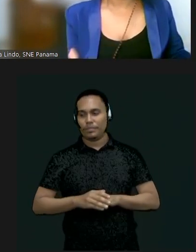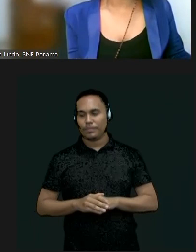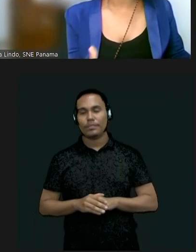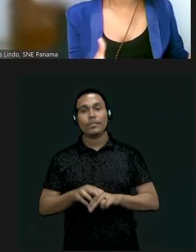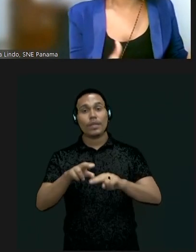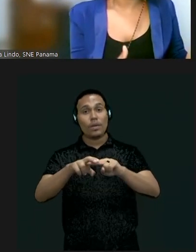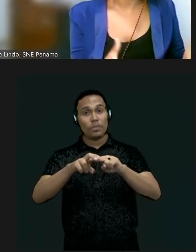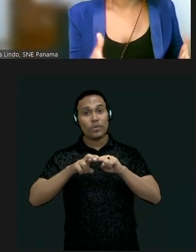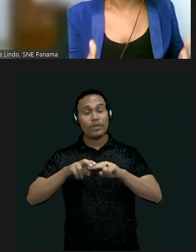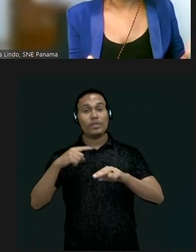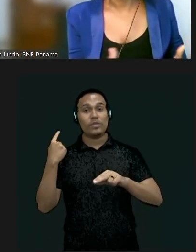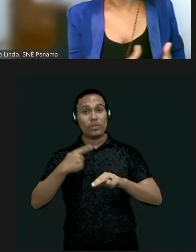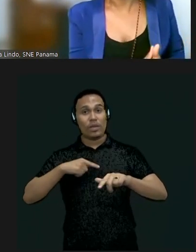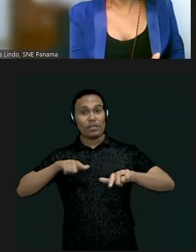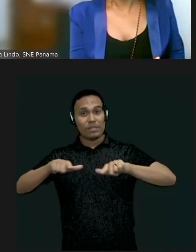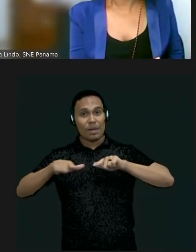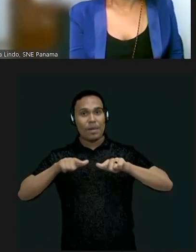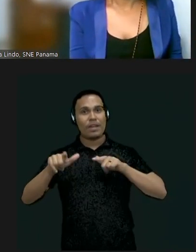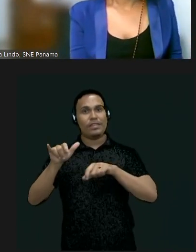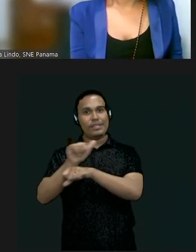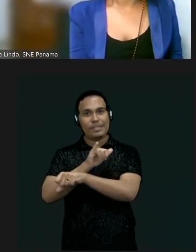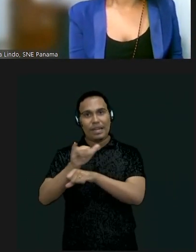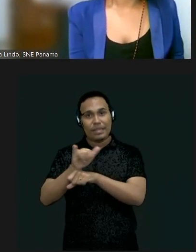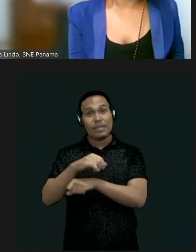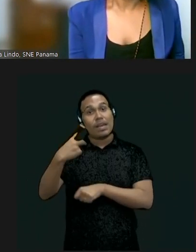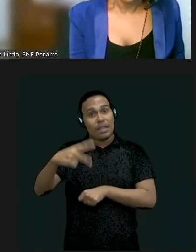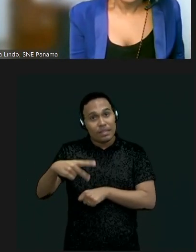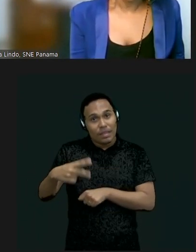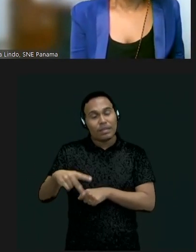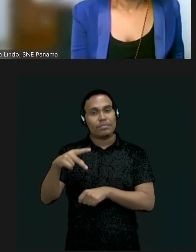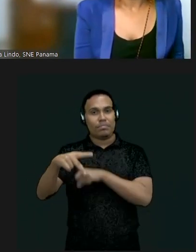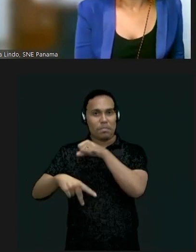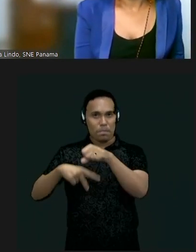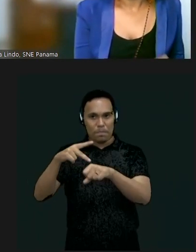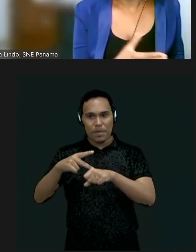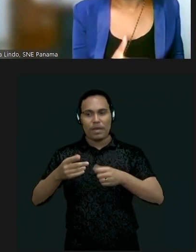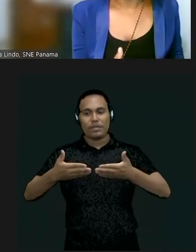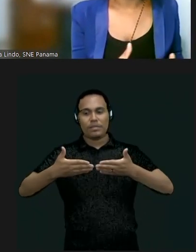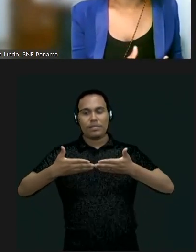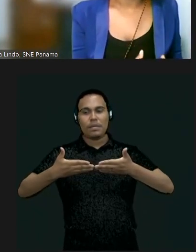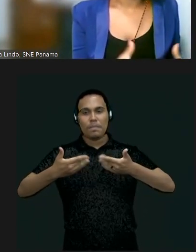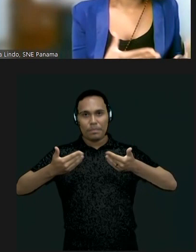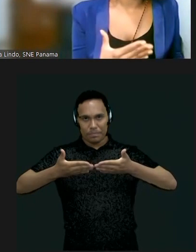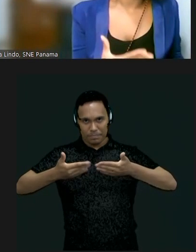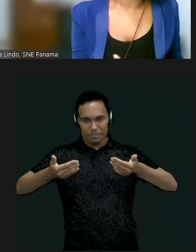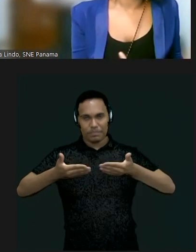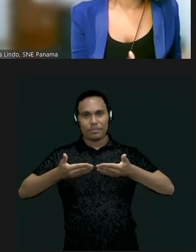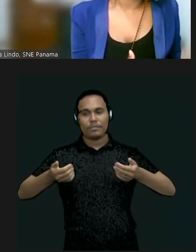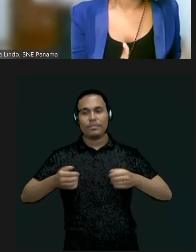este hub. E é por isso que estamos trabalhando com diferentes estratégias nacionais,